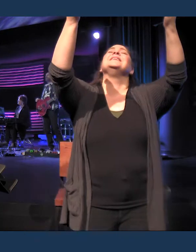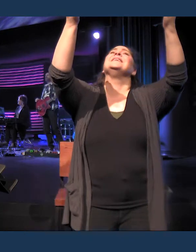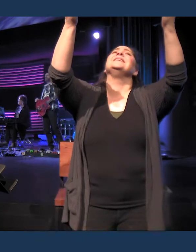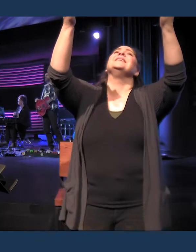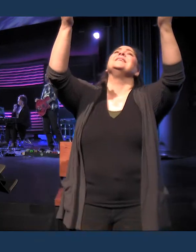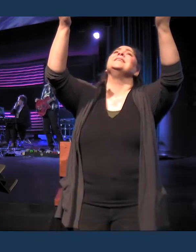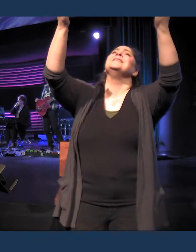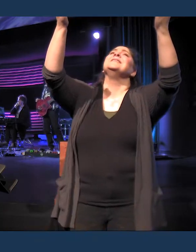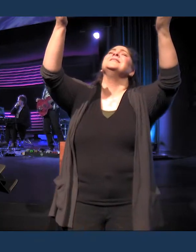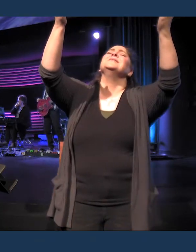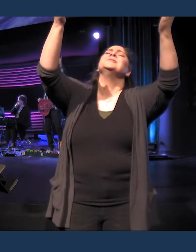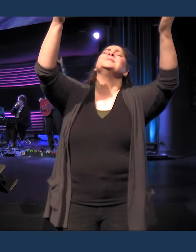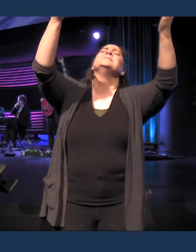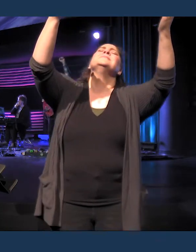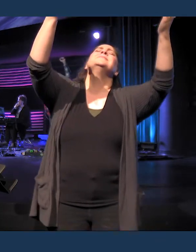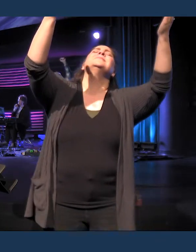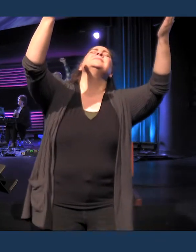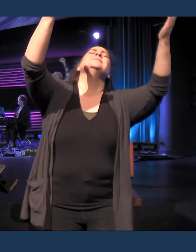exalt